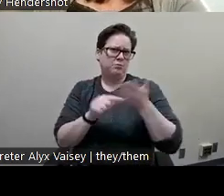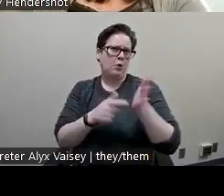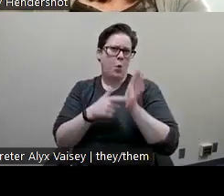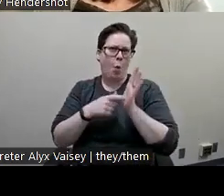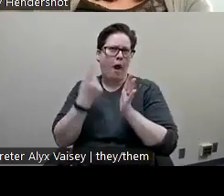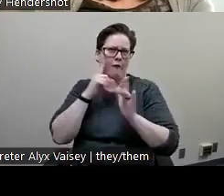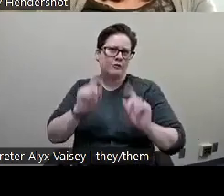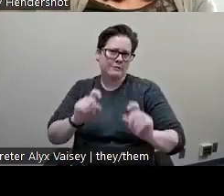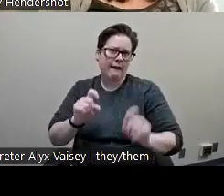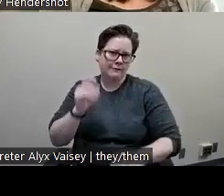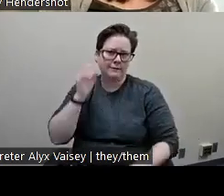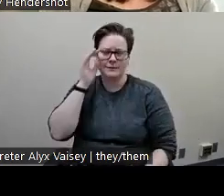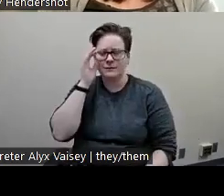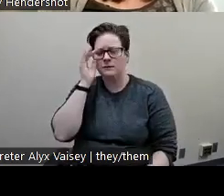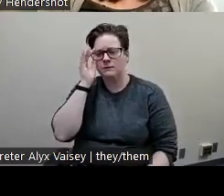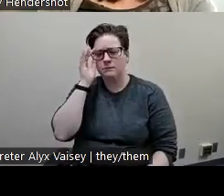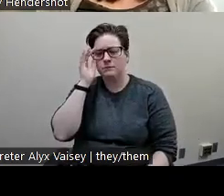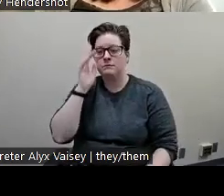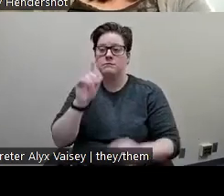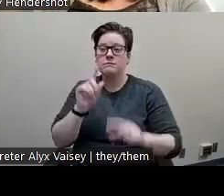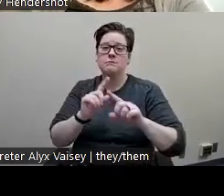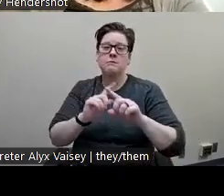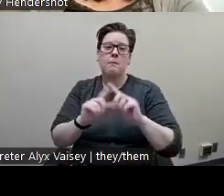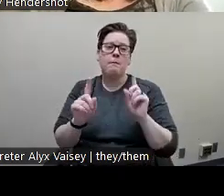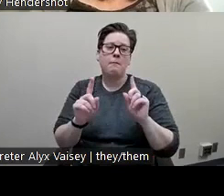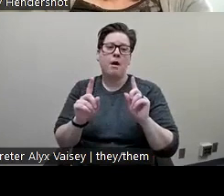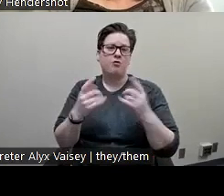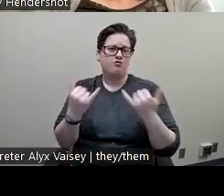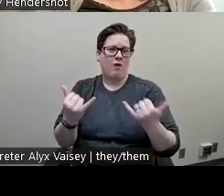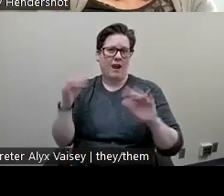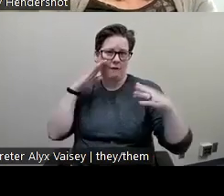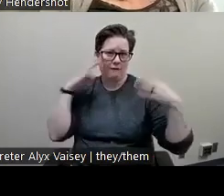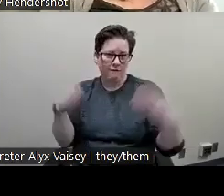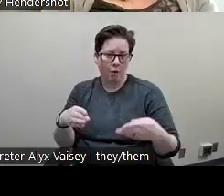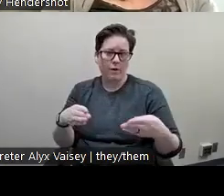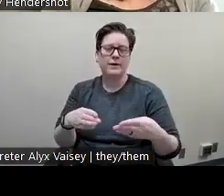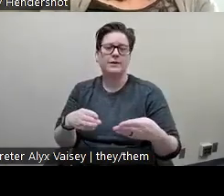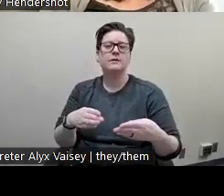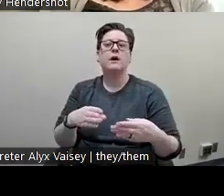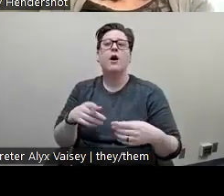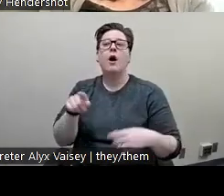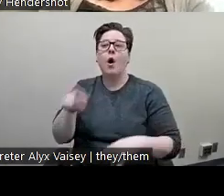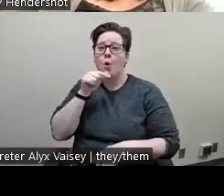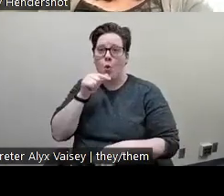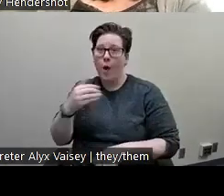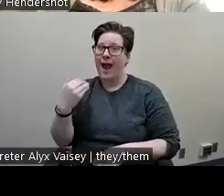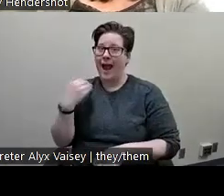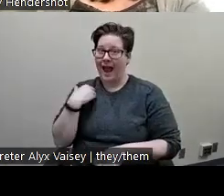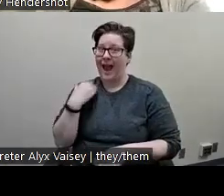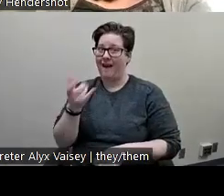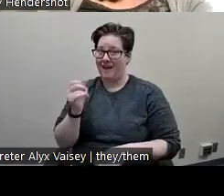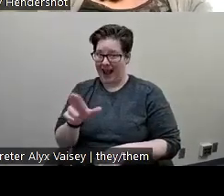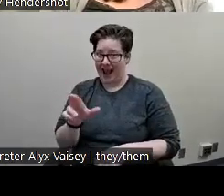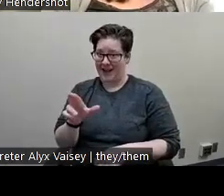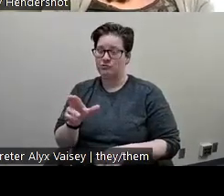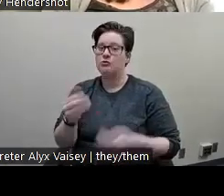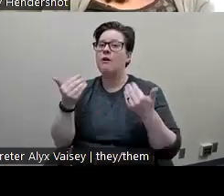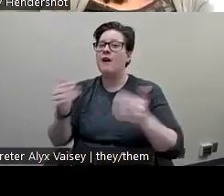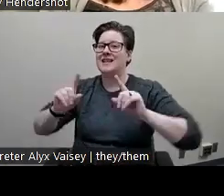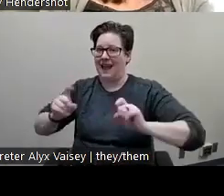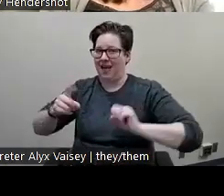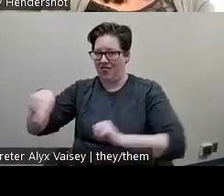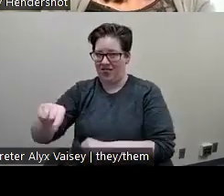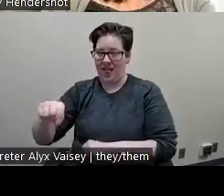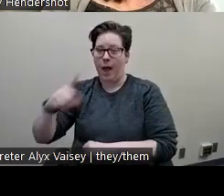genetic testing, but the focus right now is on making sure that people with cancer have genetic testing, because it could